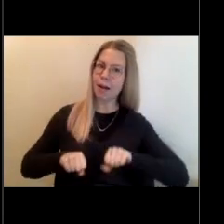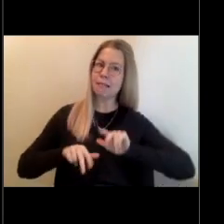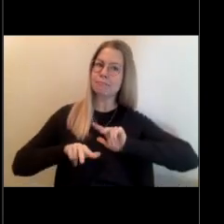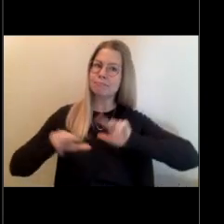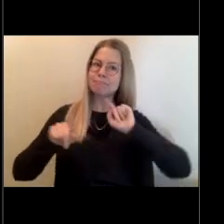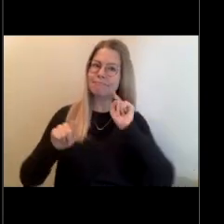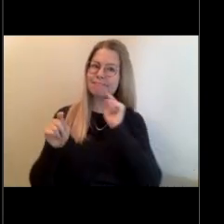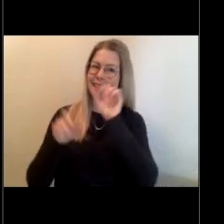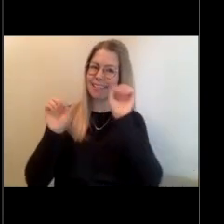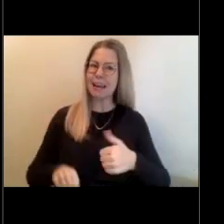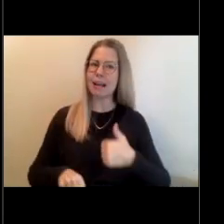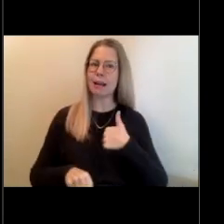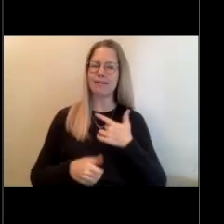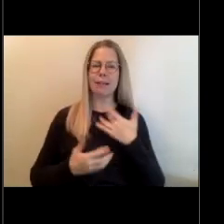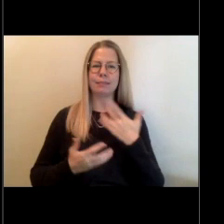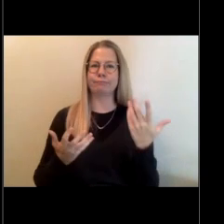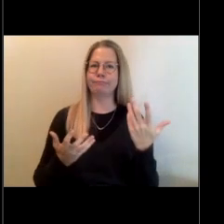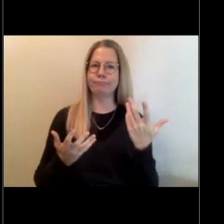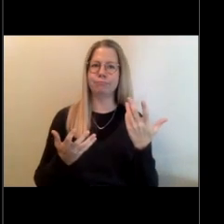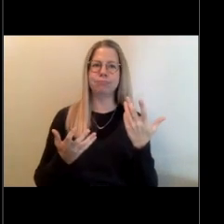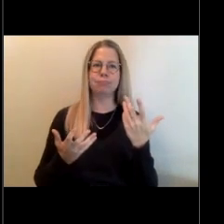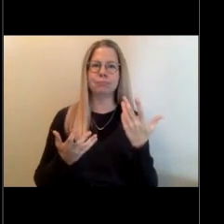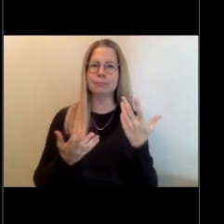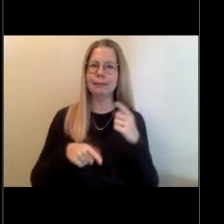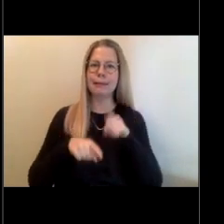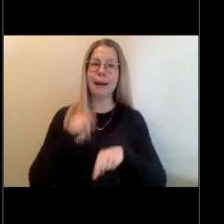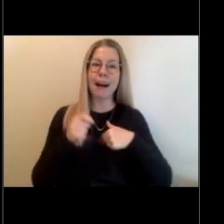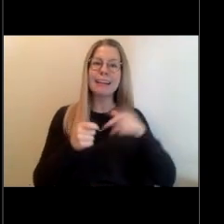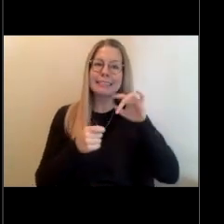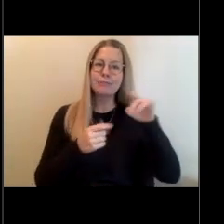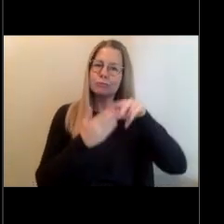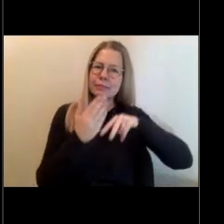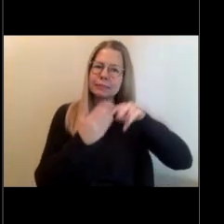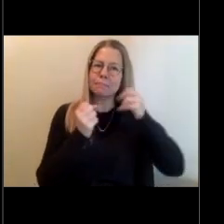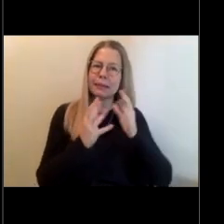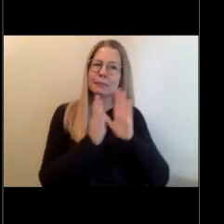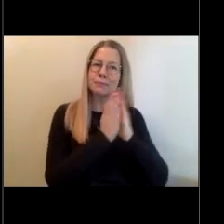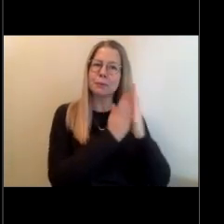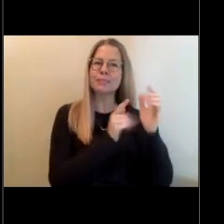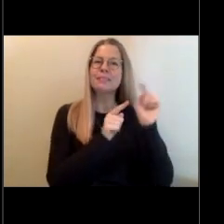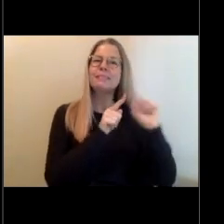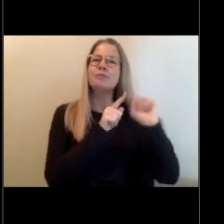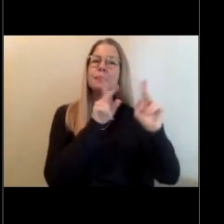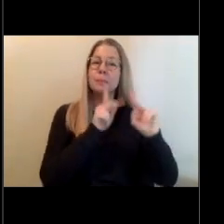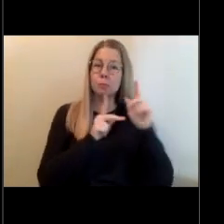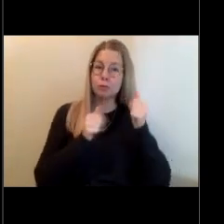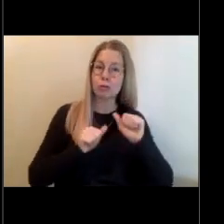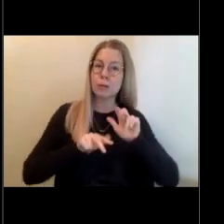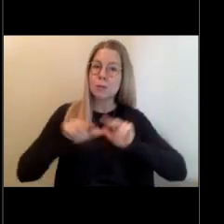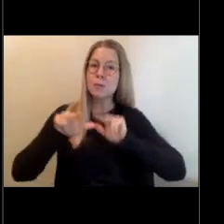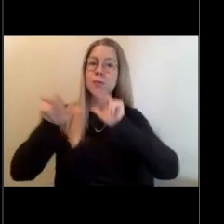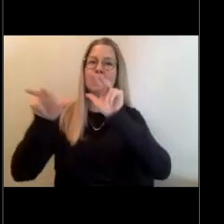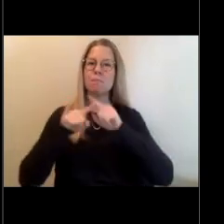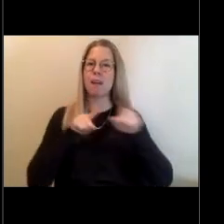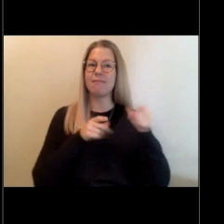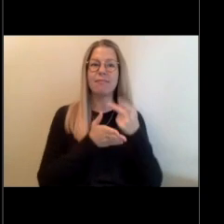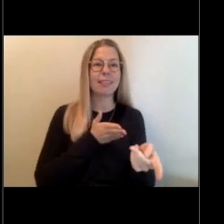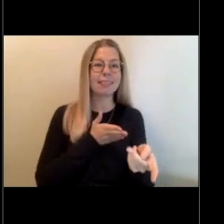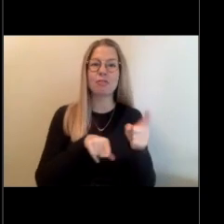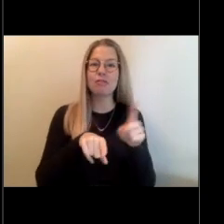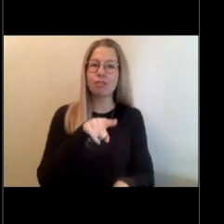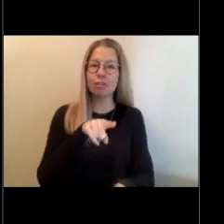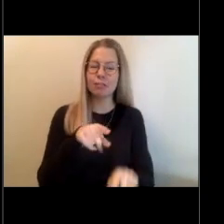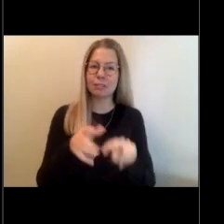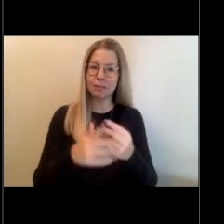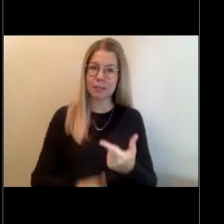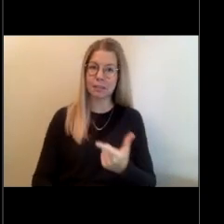books. There were people who had tried and couldn't. What did I think I was doing? Have a timeline. A little pressure is always